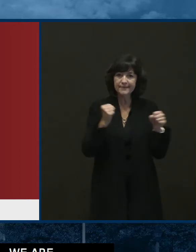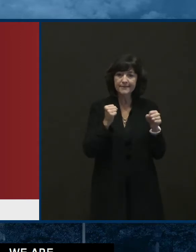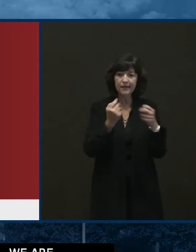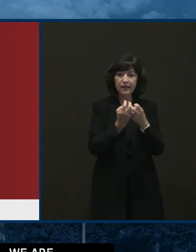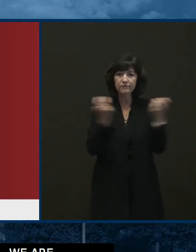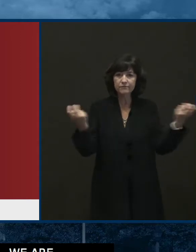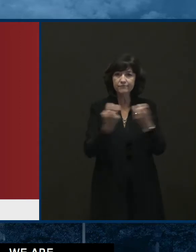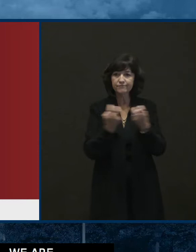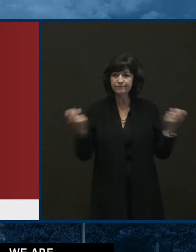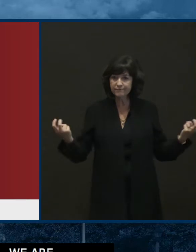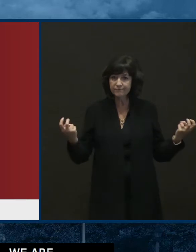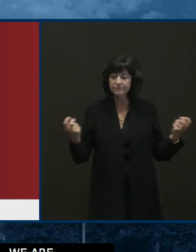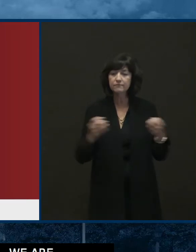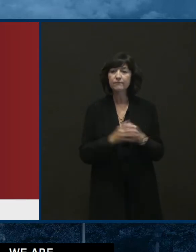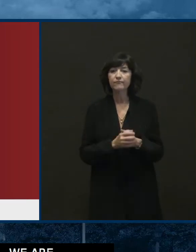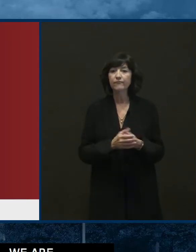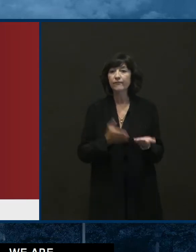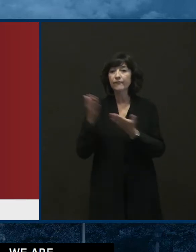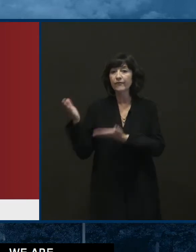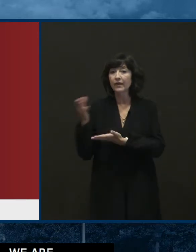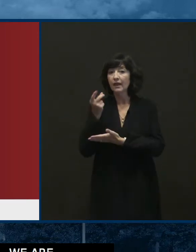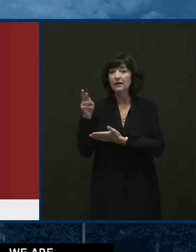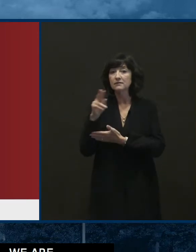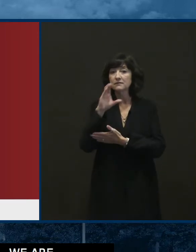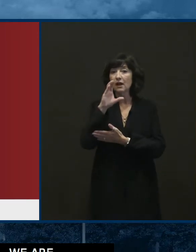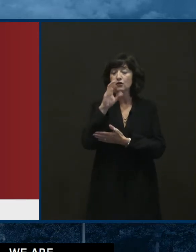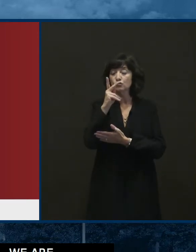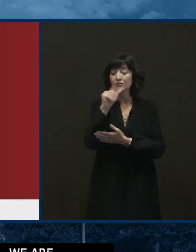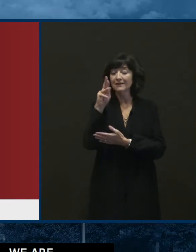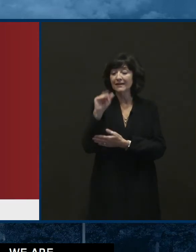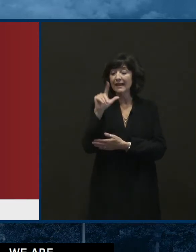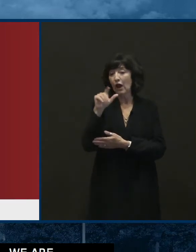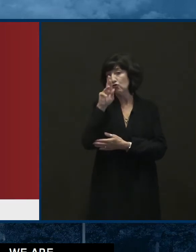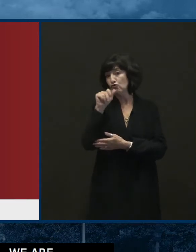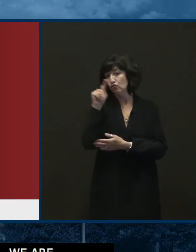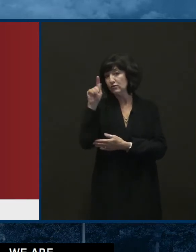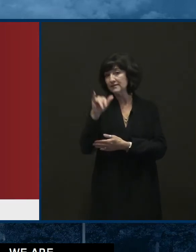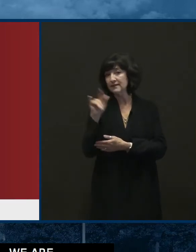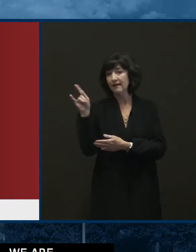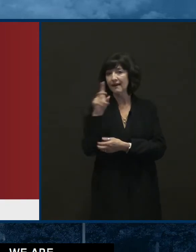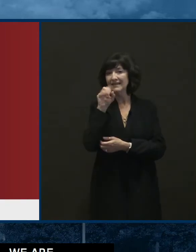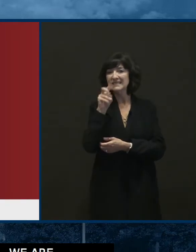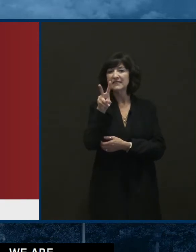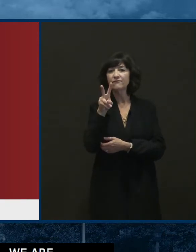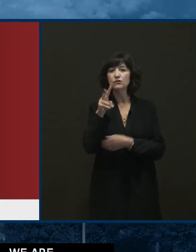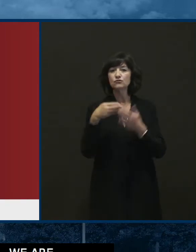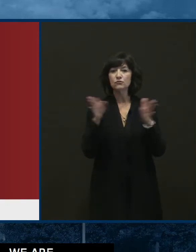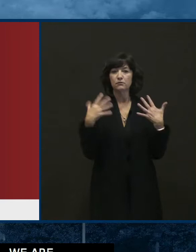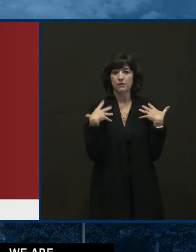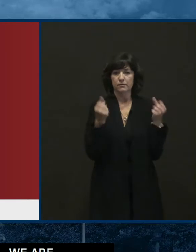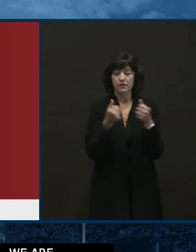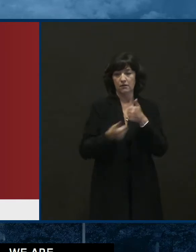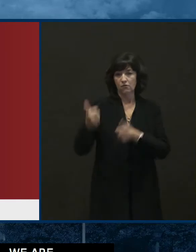Rattay is Director of the Division of Public Health, is with us again. We're going to talk about new